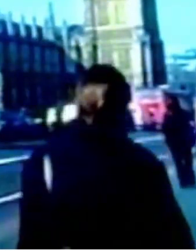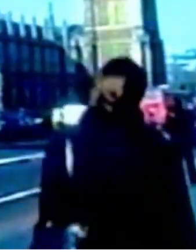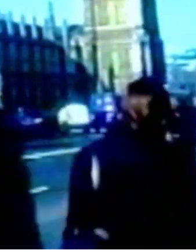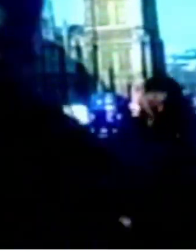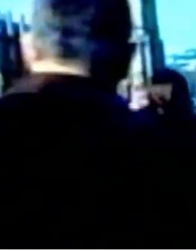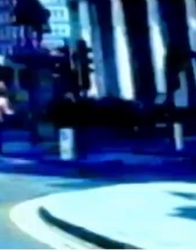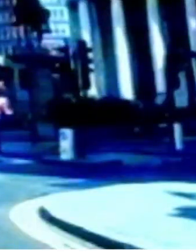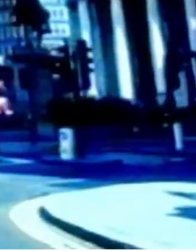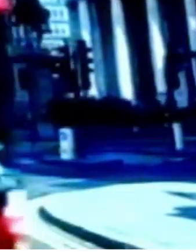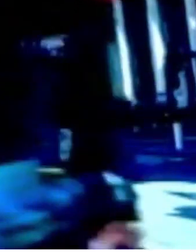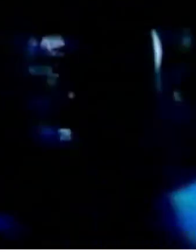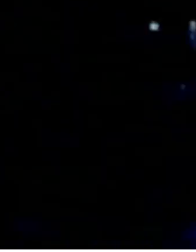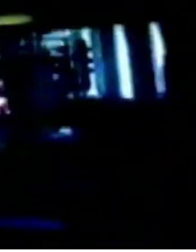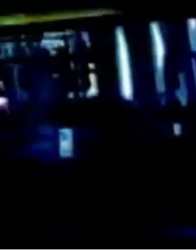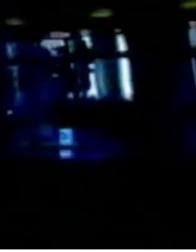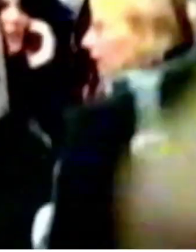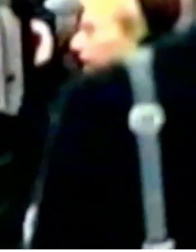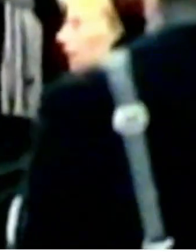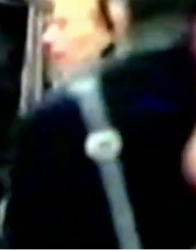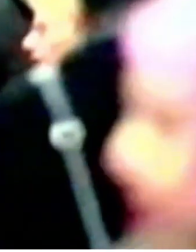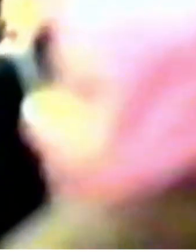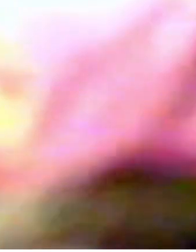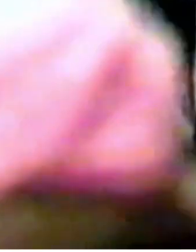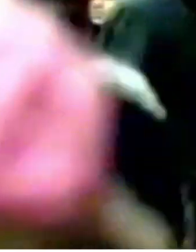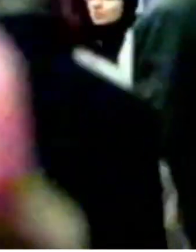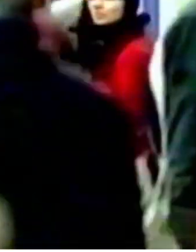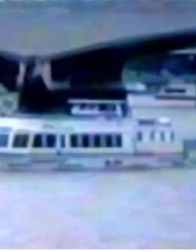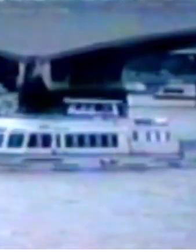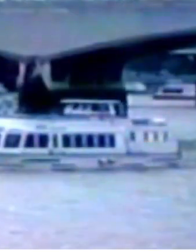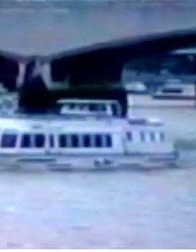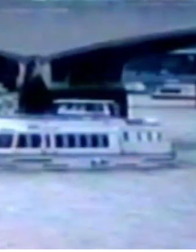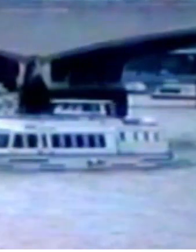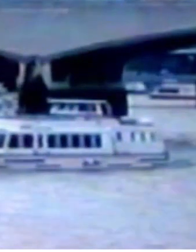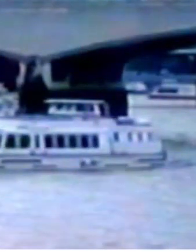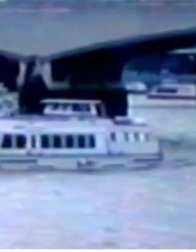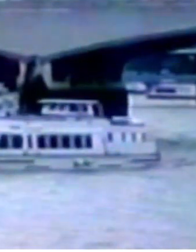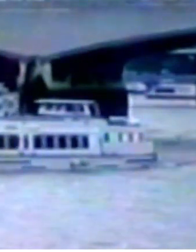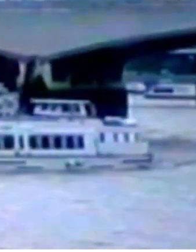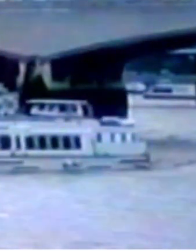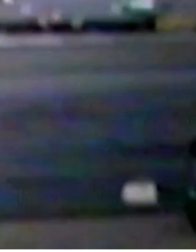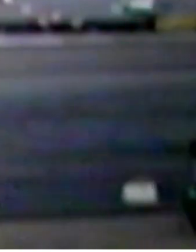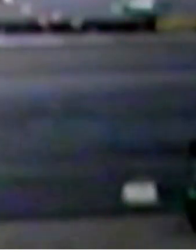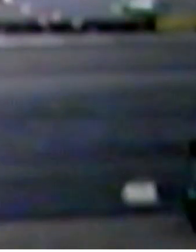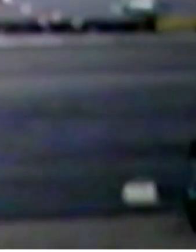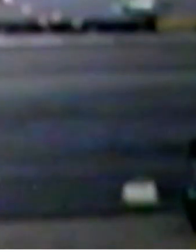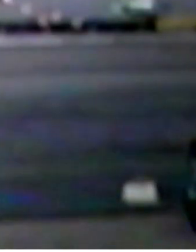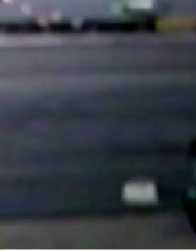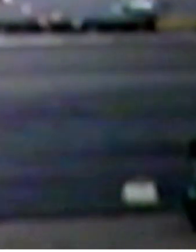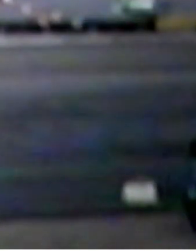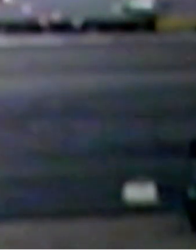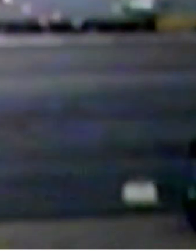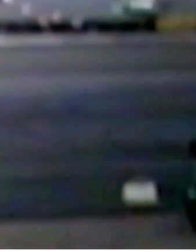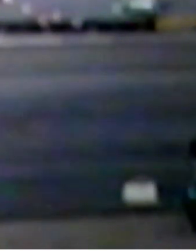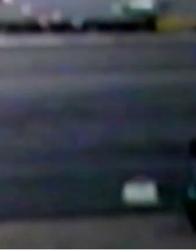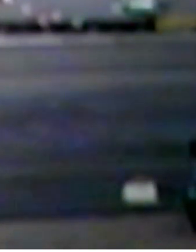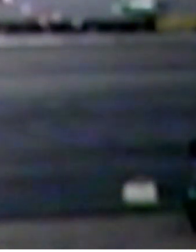state and millions of visitors descending on the city, the intelligence services raised the alert level. A terrorist attack here in